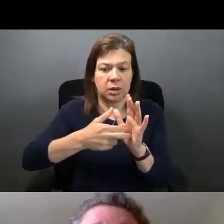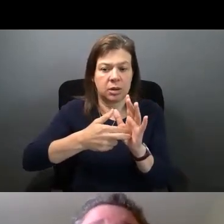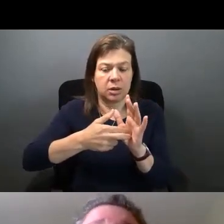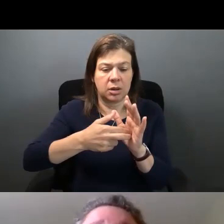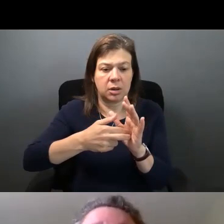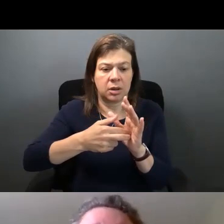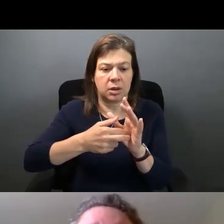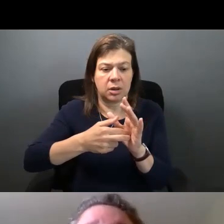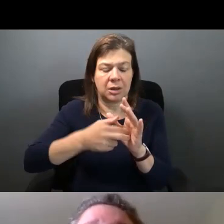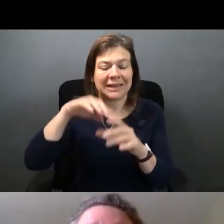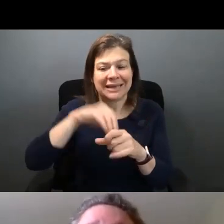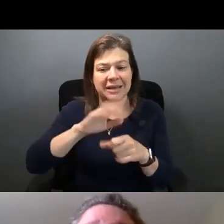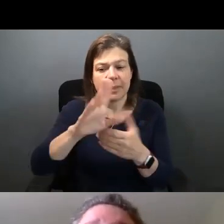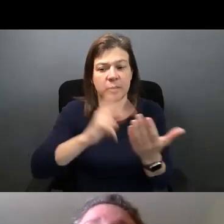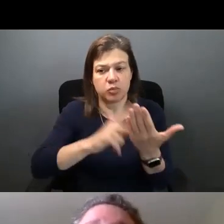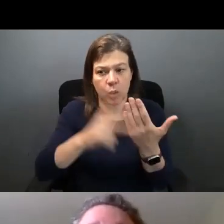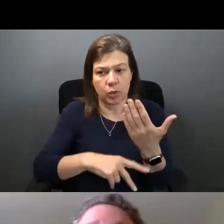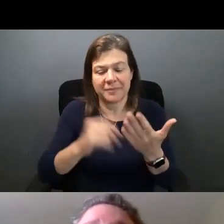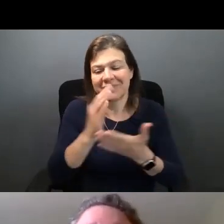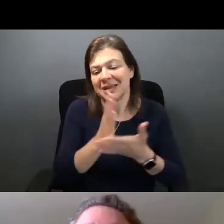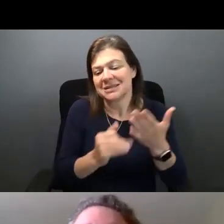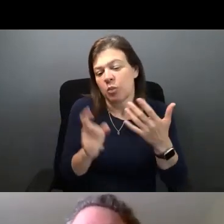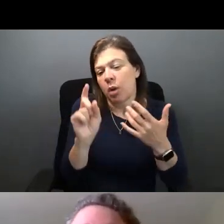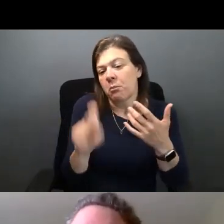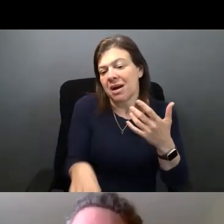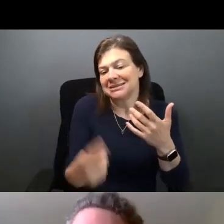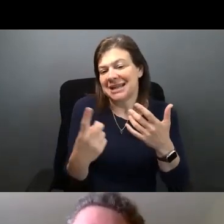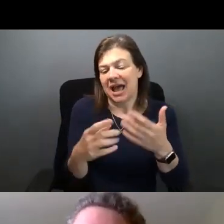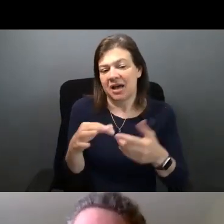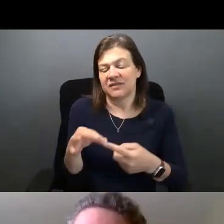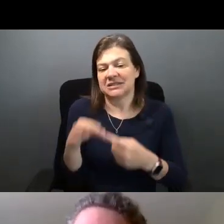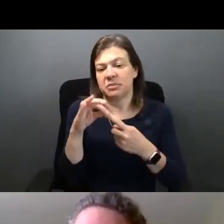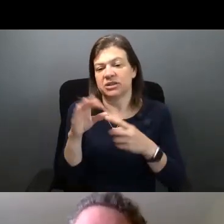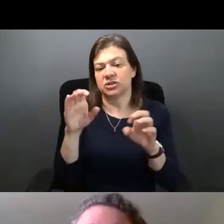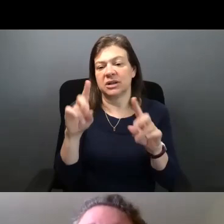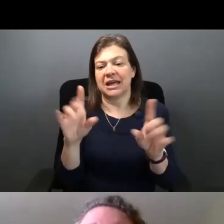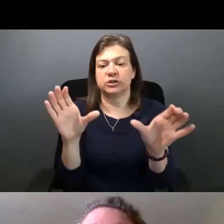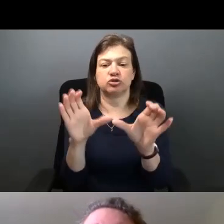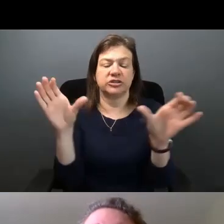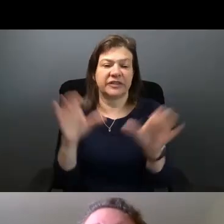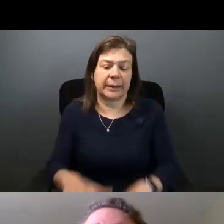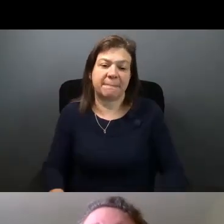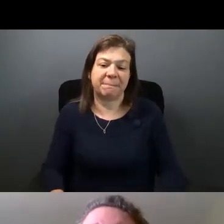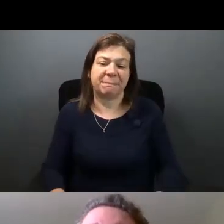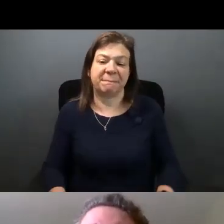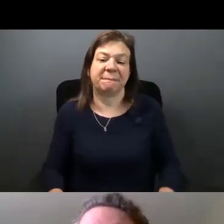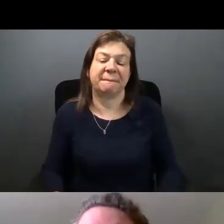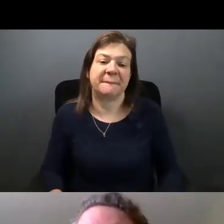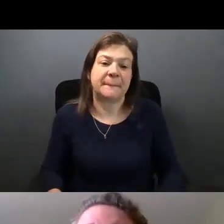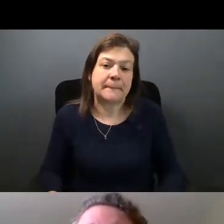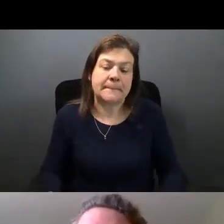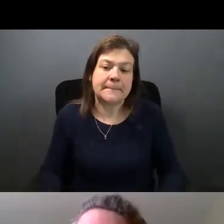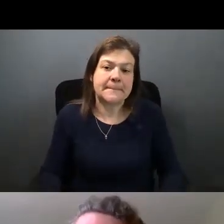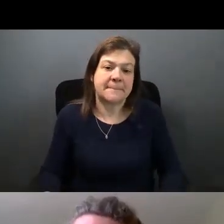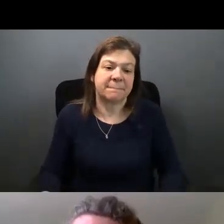program. Somebody must have a special education certificate. And we want to make